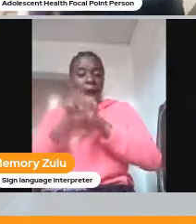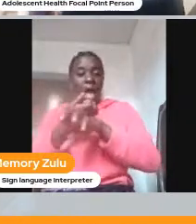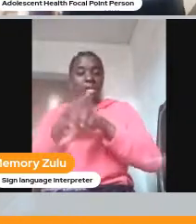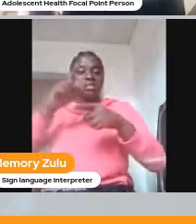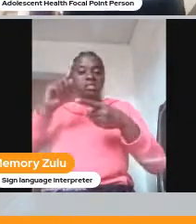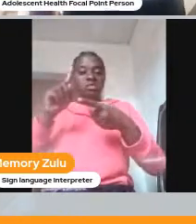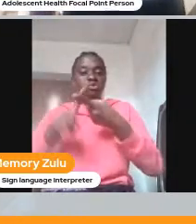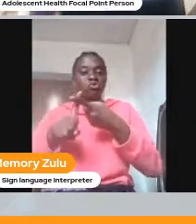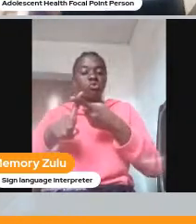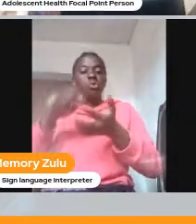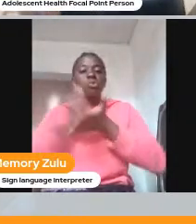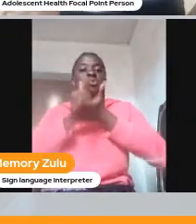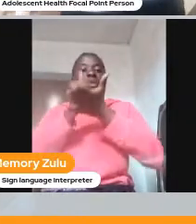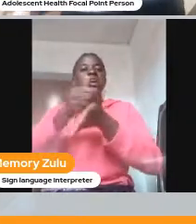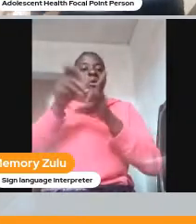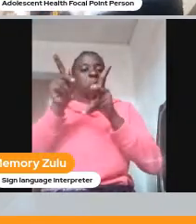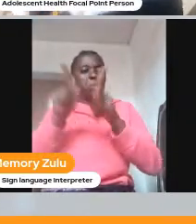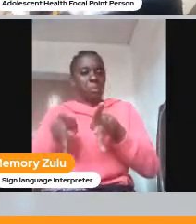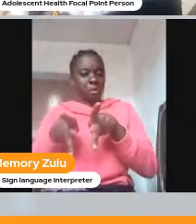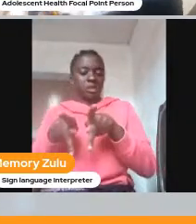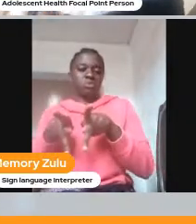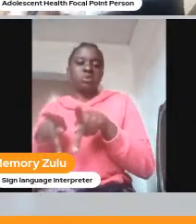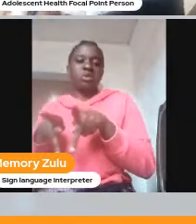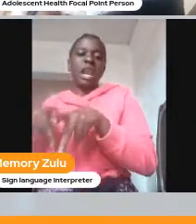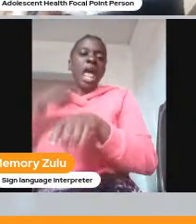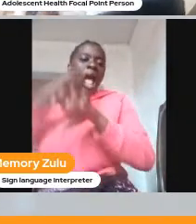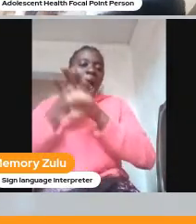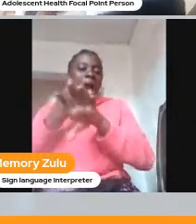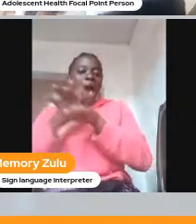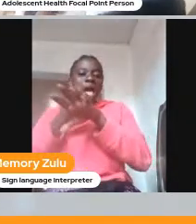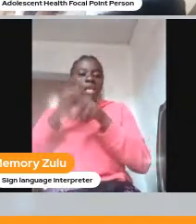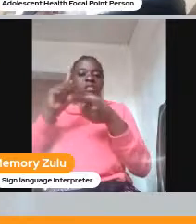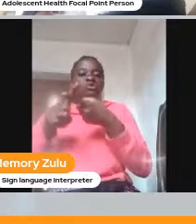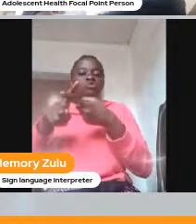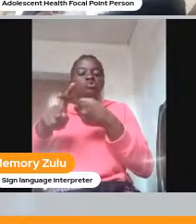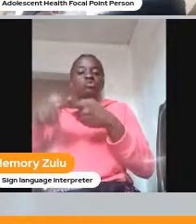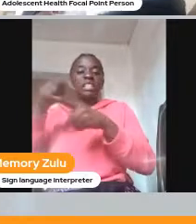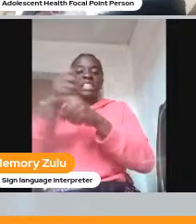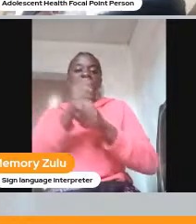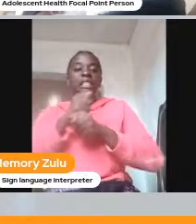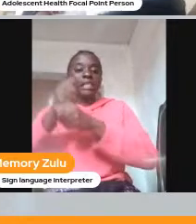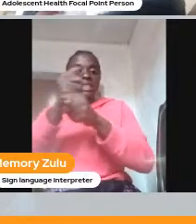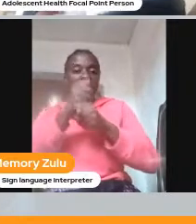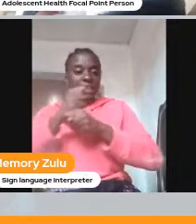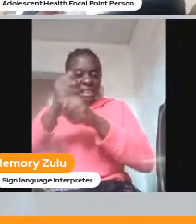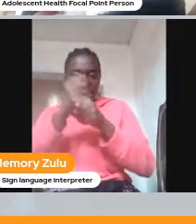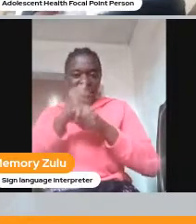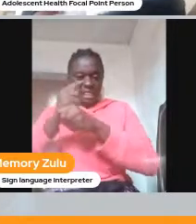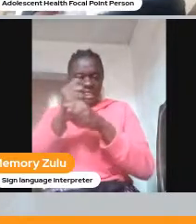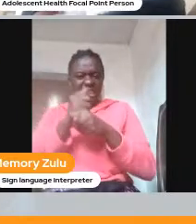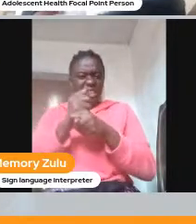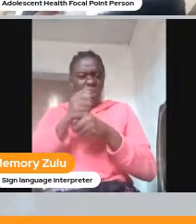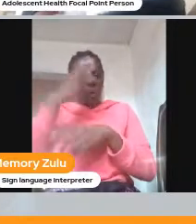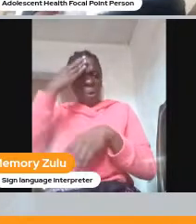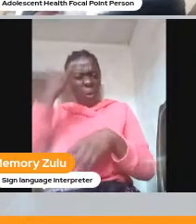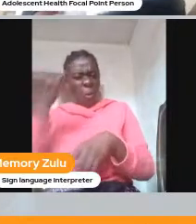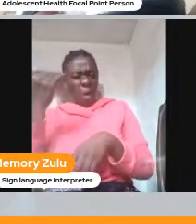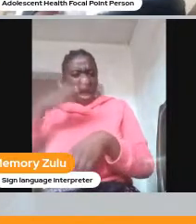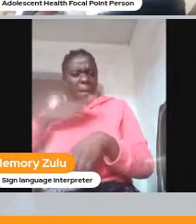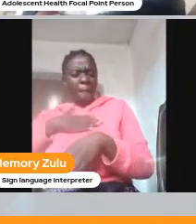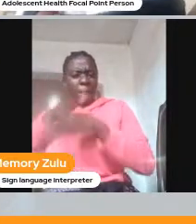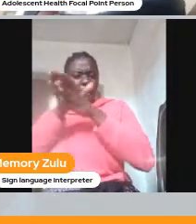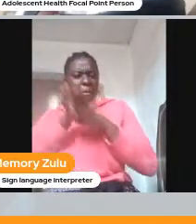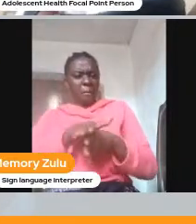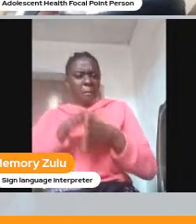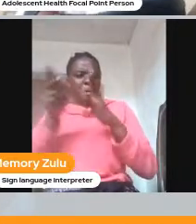not normal. Why is this pus coming out of my private part? Why is my private part itching? If you notice any abnormality on your